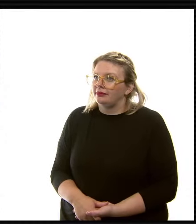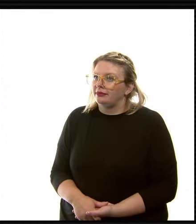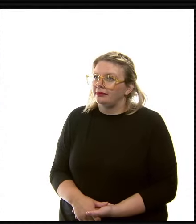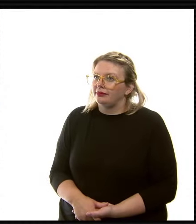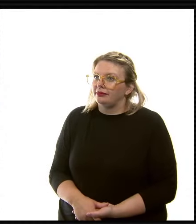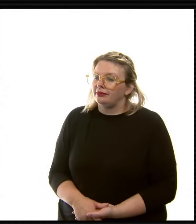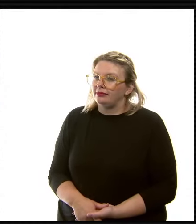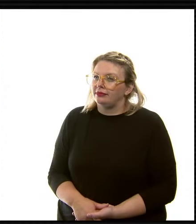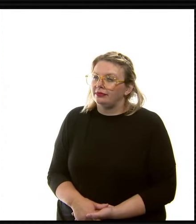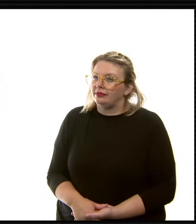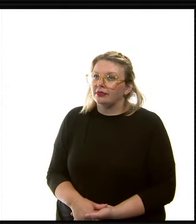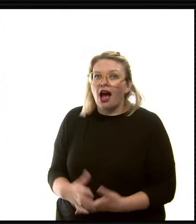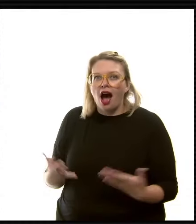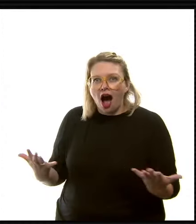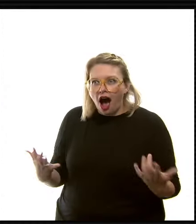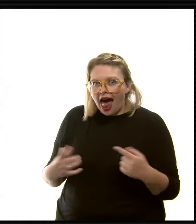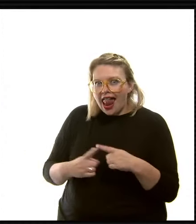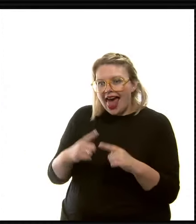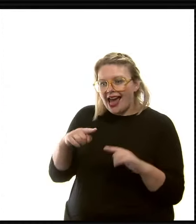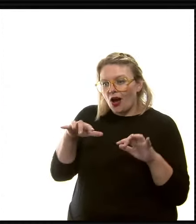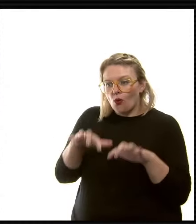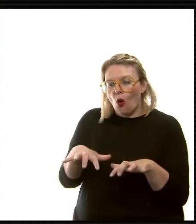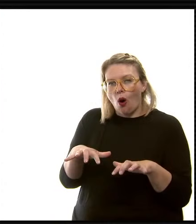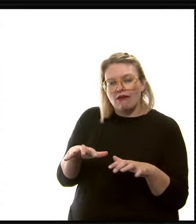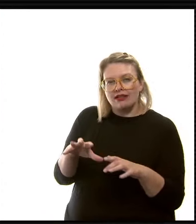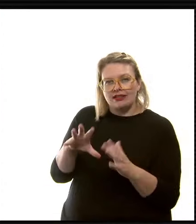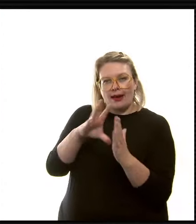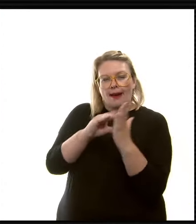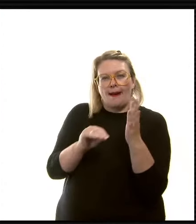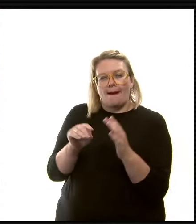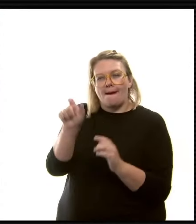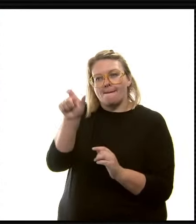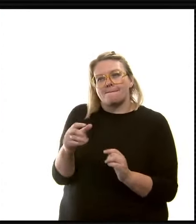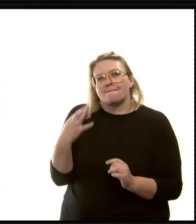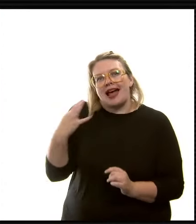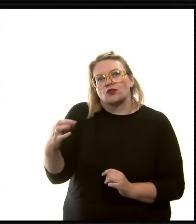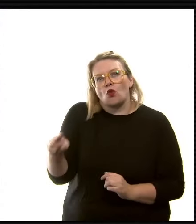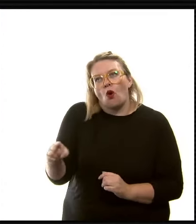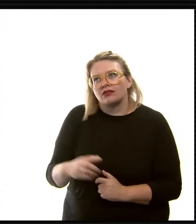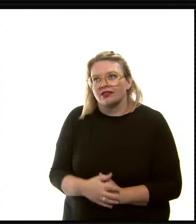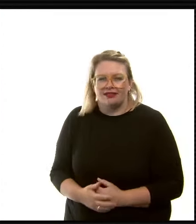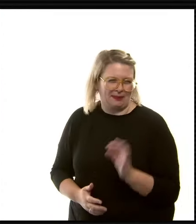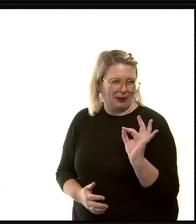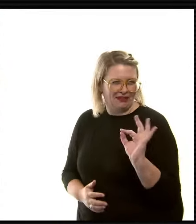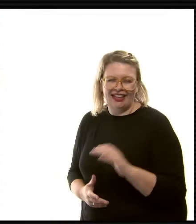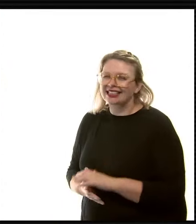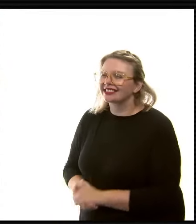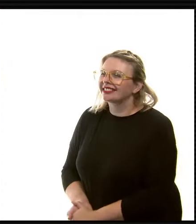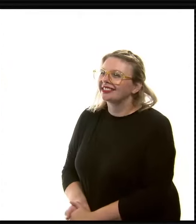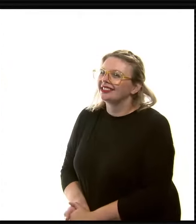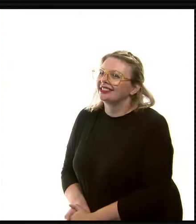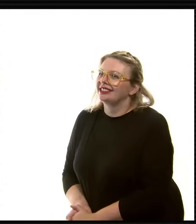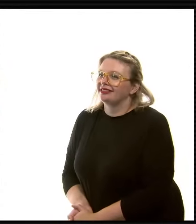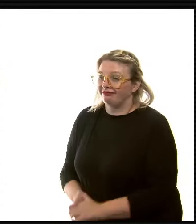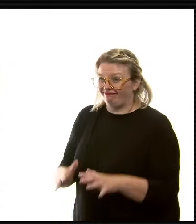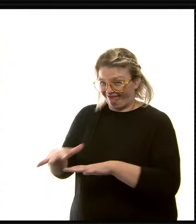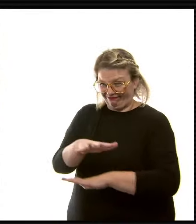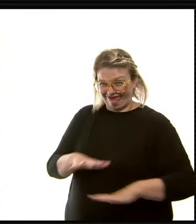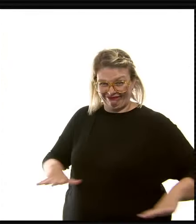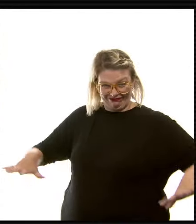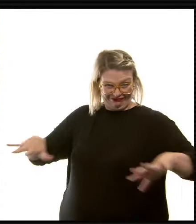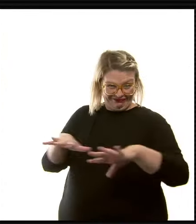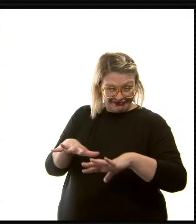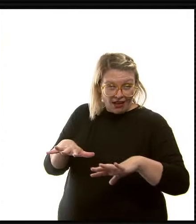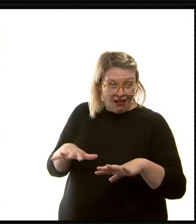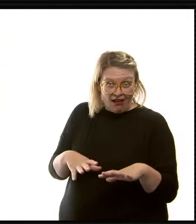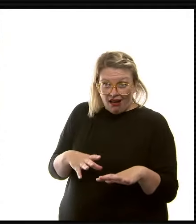Started early. A LegoCon mascot. That's How right. appropriate. This is great. So using the bricks and elements over there, you're going